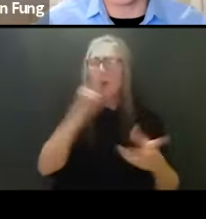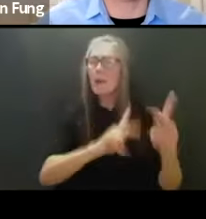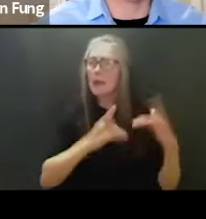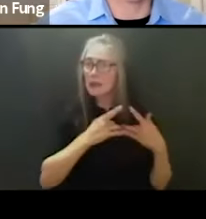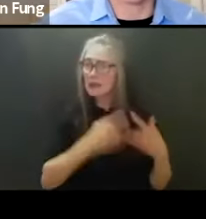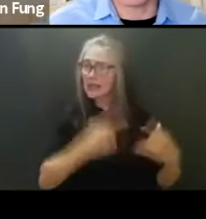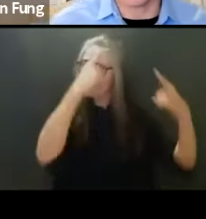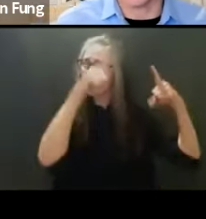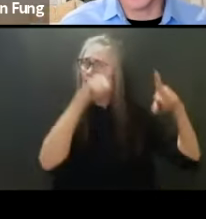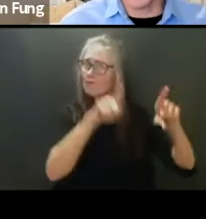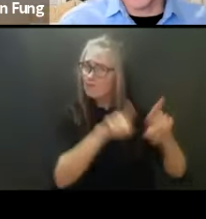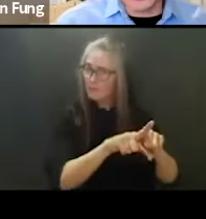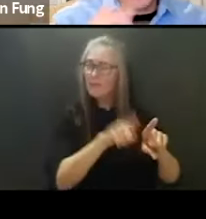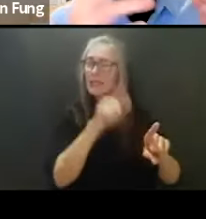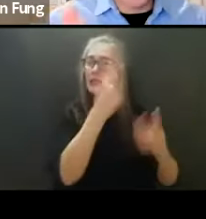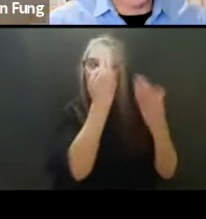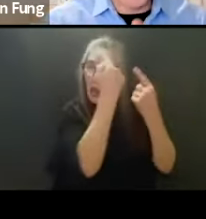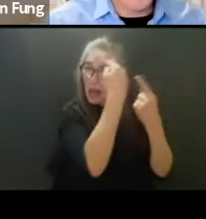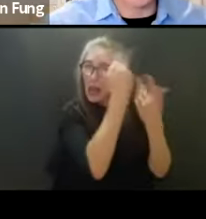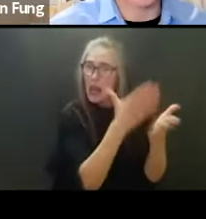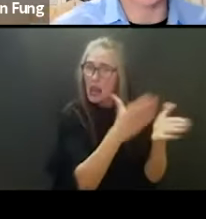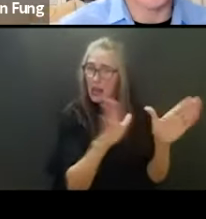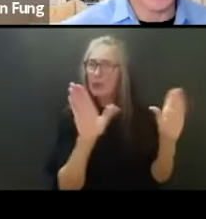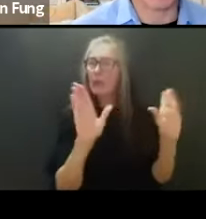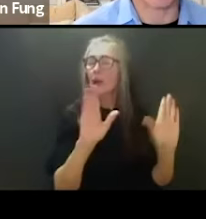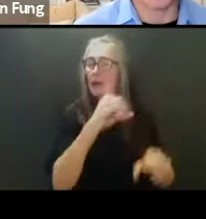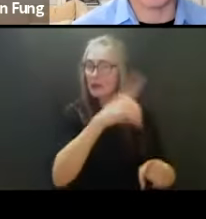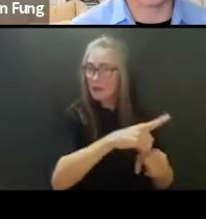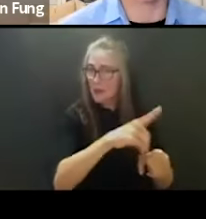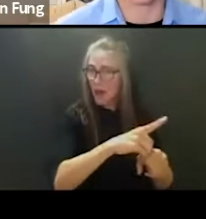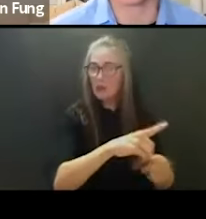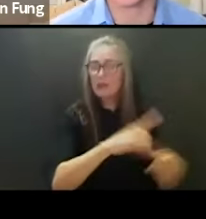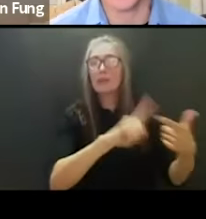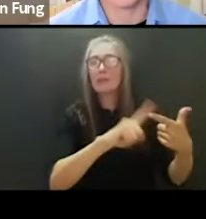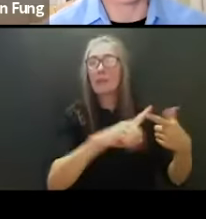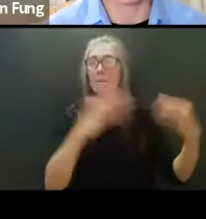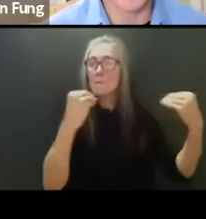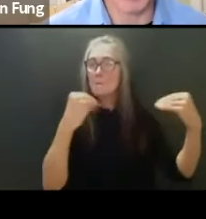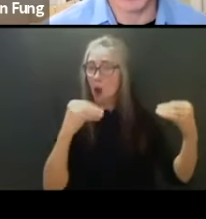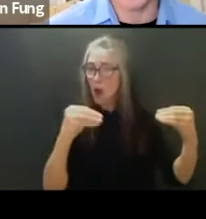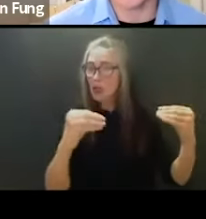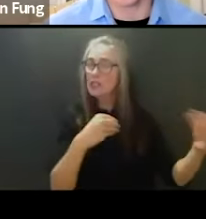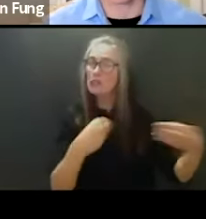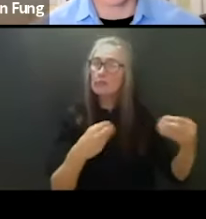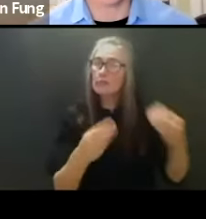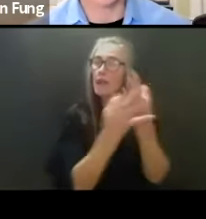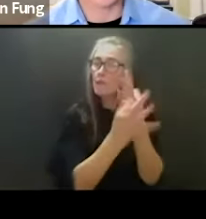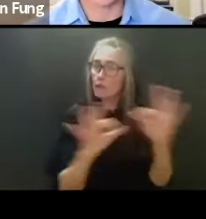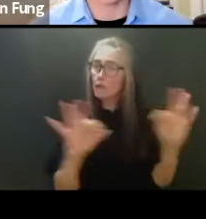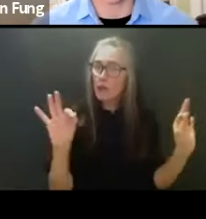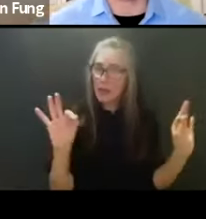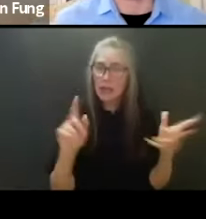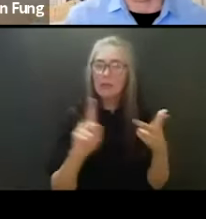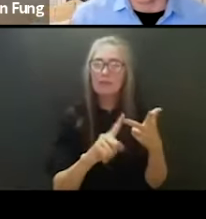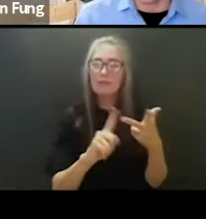political alternative to this consensus that I laid out about liberal democracy and free markets and a relatively